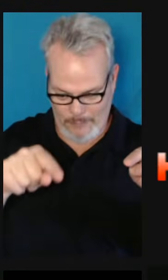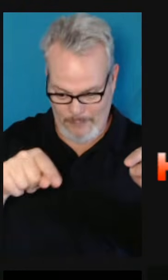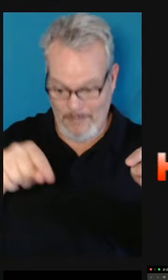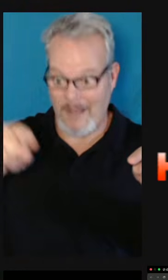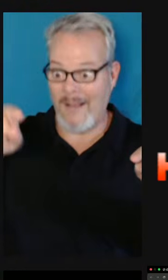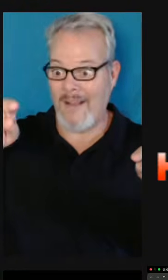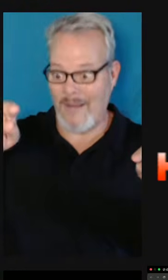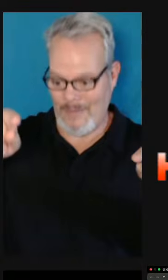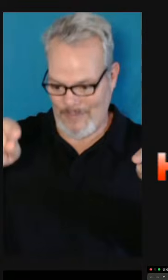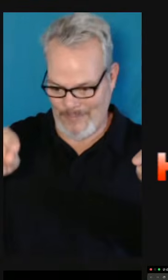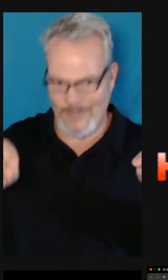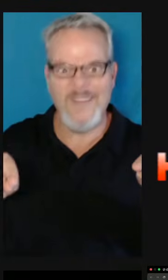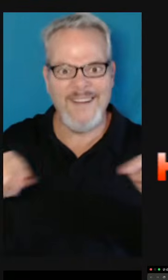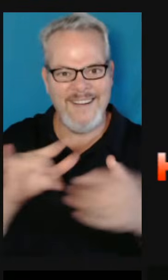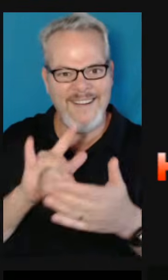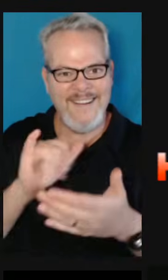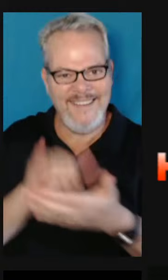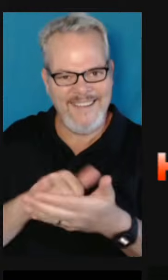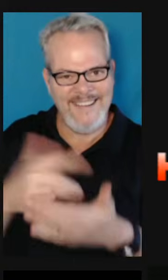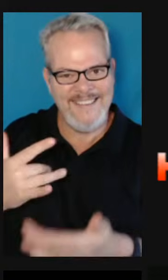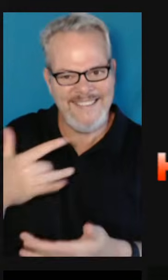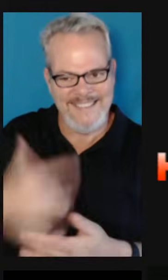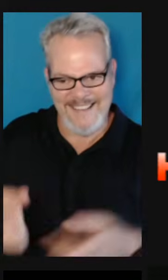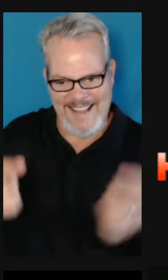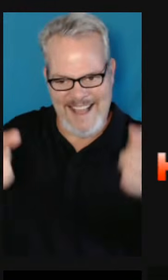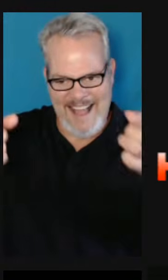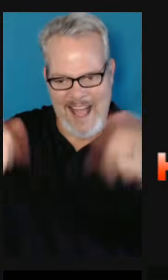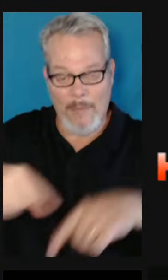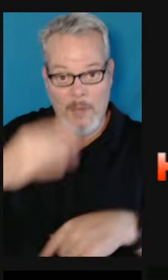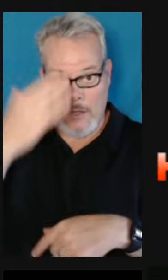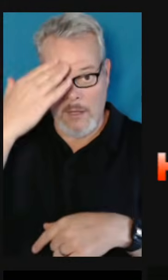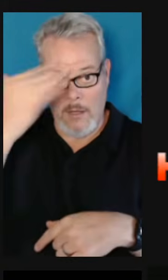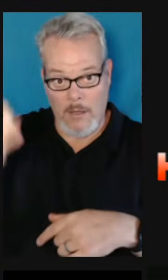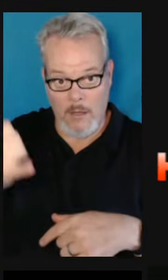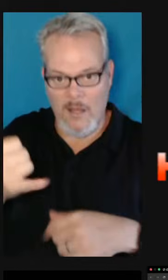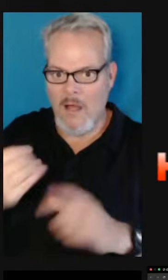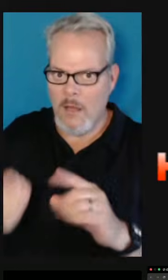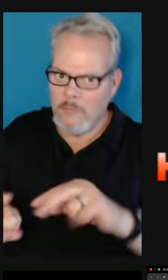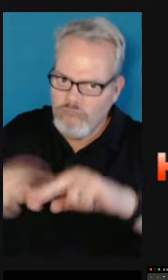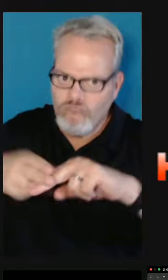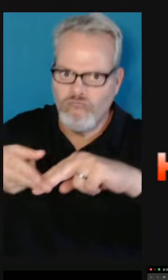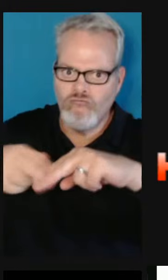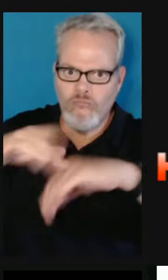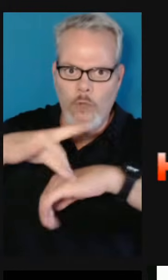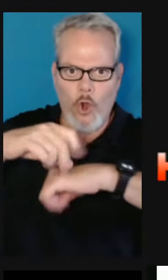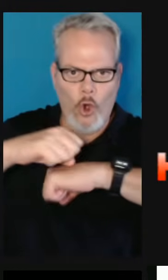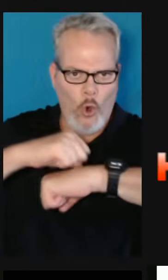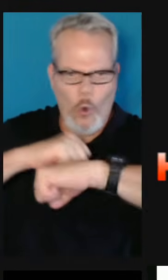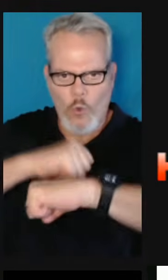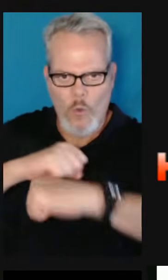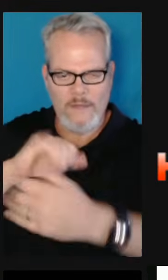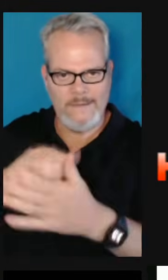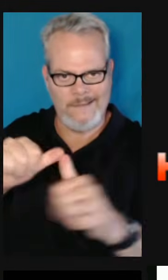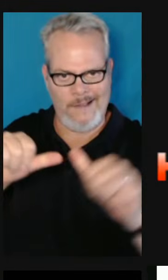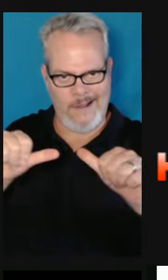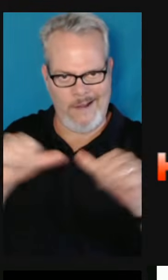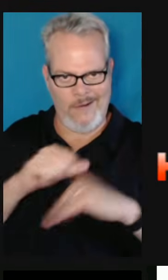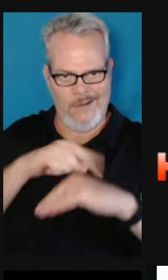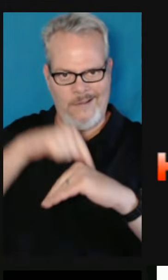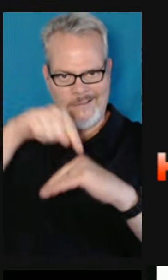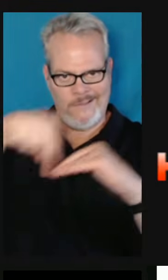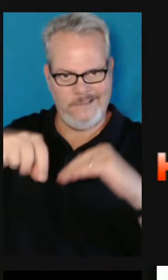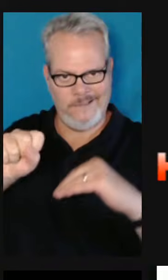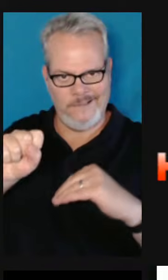this all follows in the context of having increased earthquakes under the summit area, which have since quieted down, as you can see for the last week here, since the